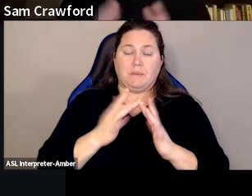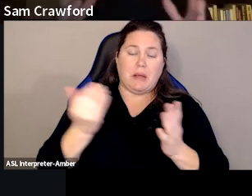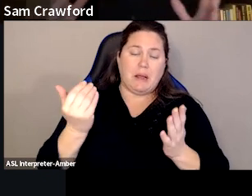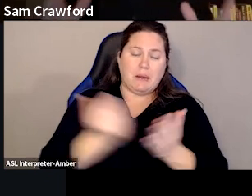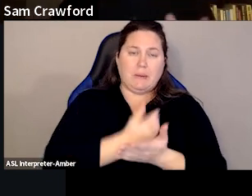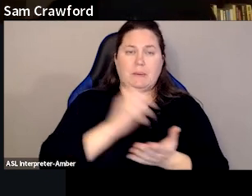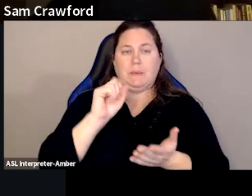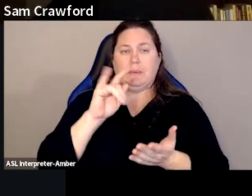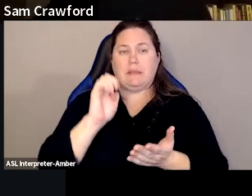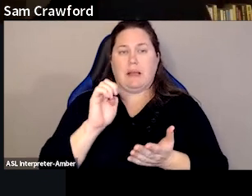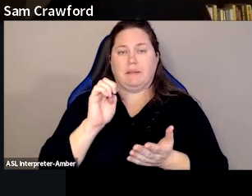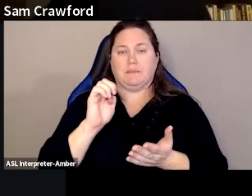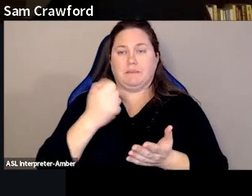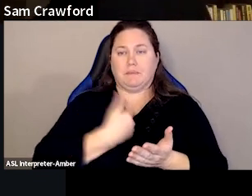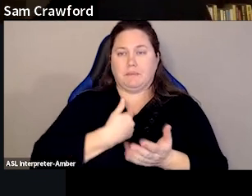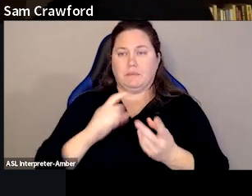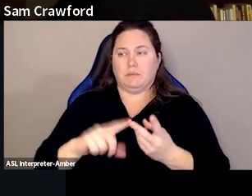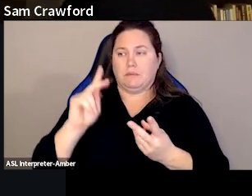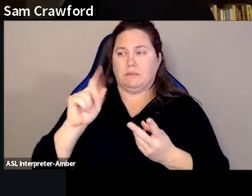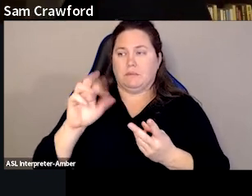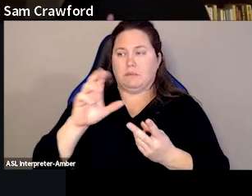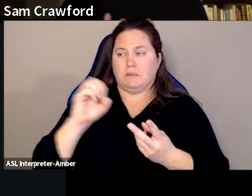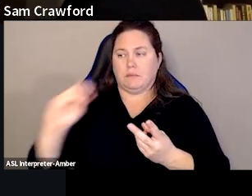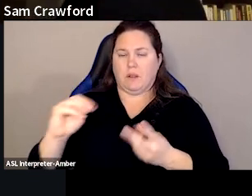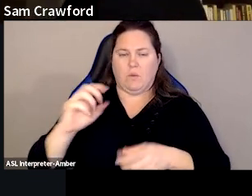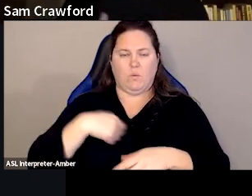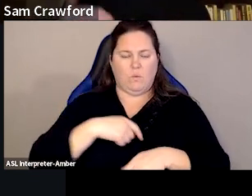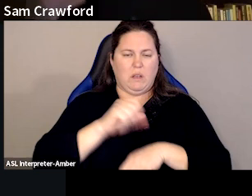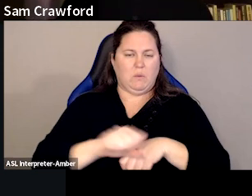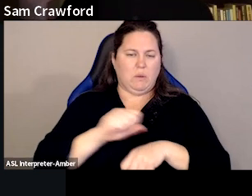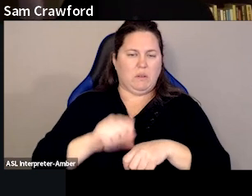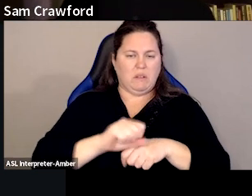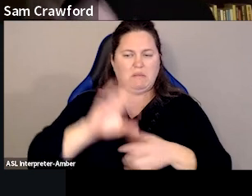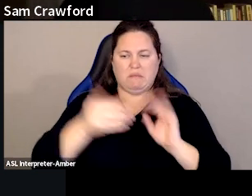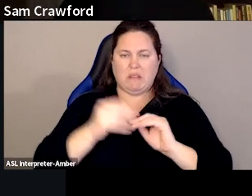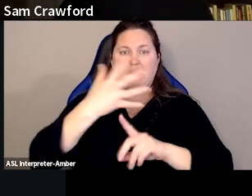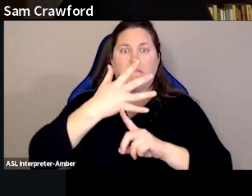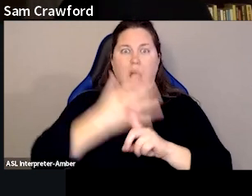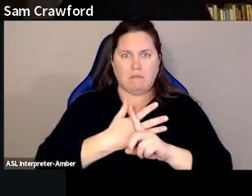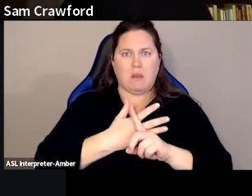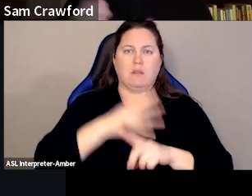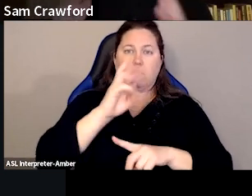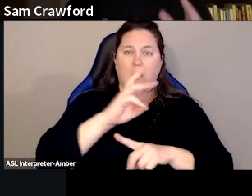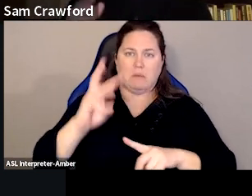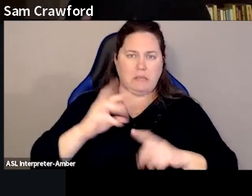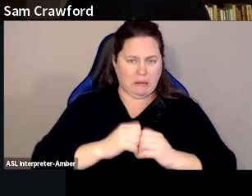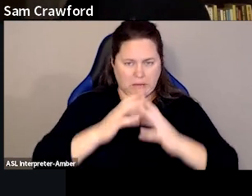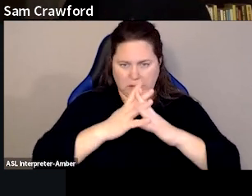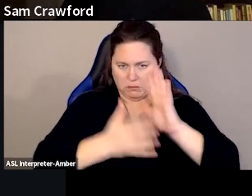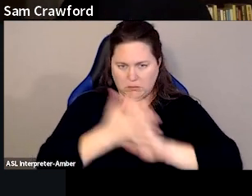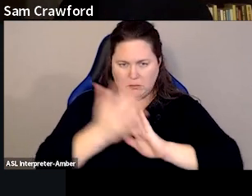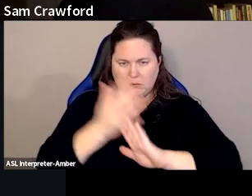truly. So myself and Kareem, we worked on this for the best part of 5 months to get the website up and running, despite maybe some